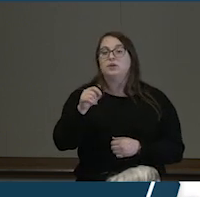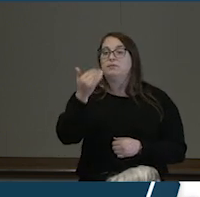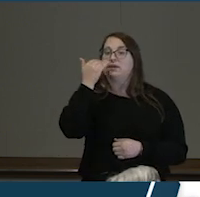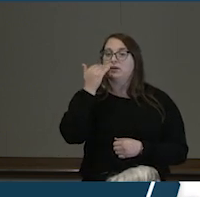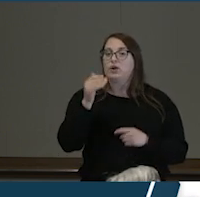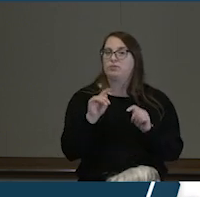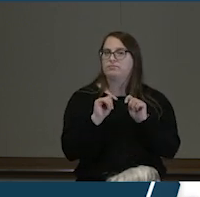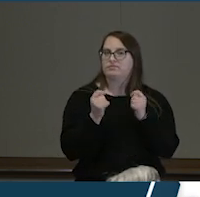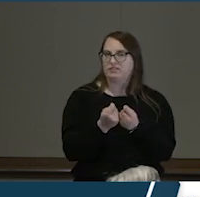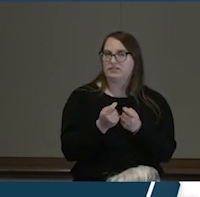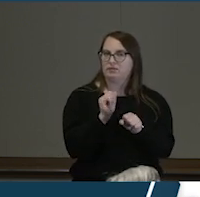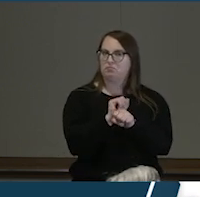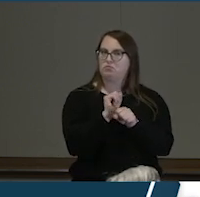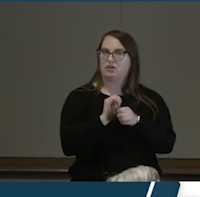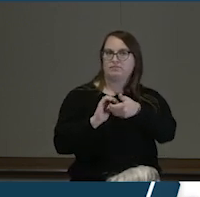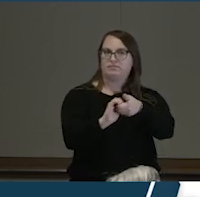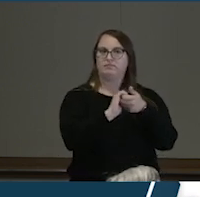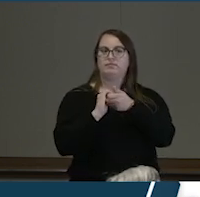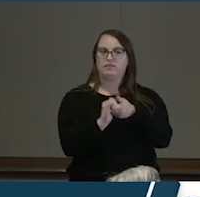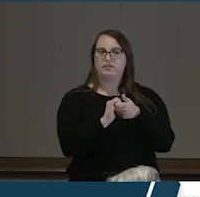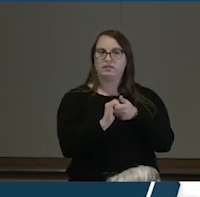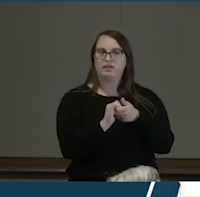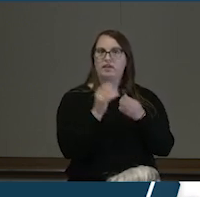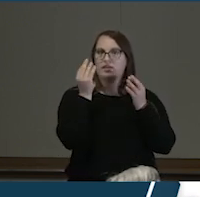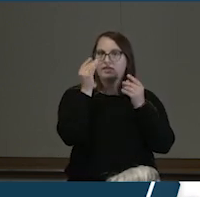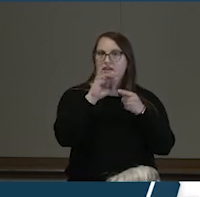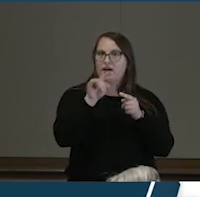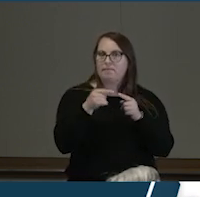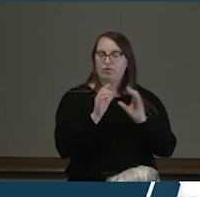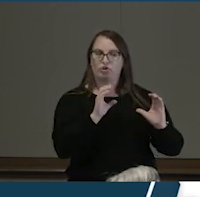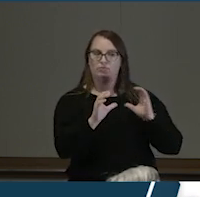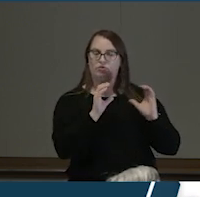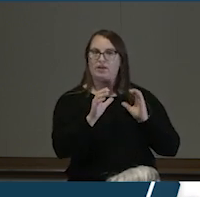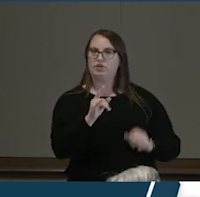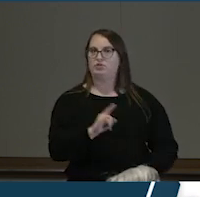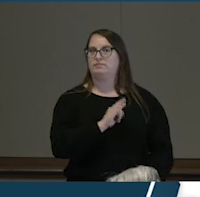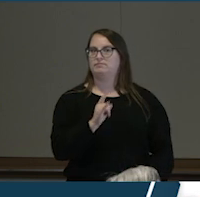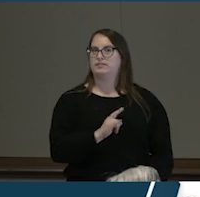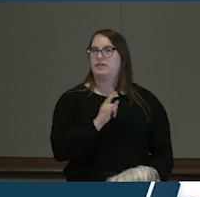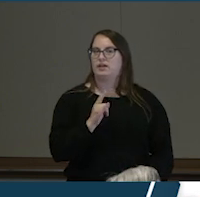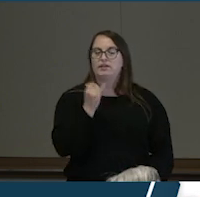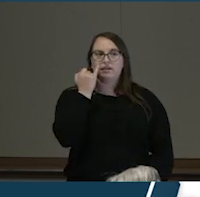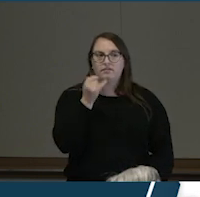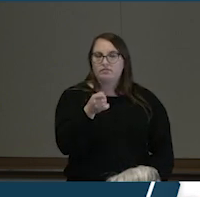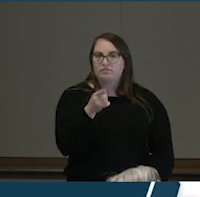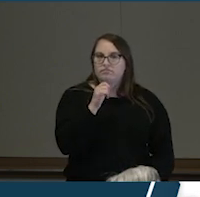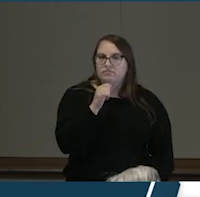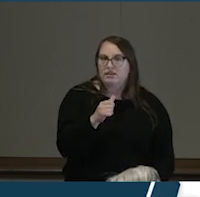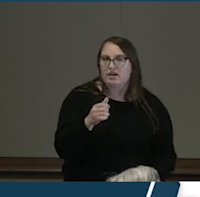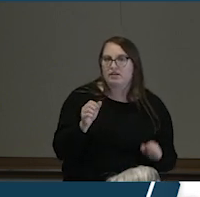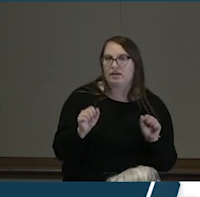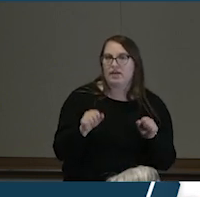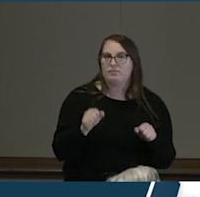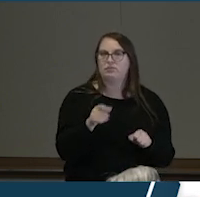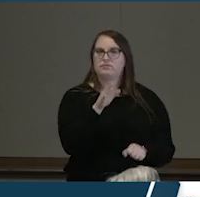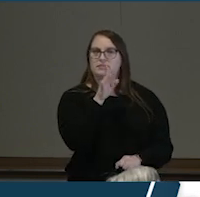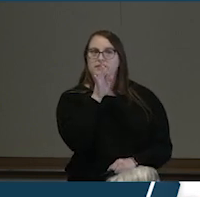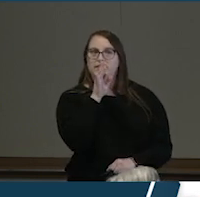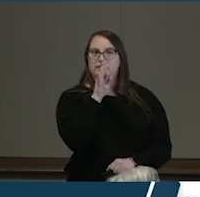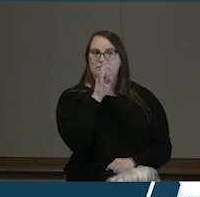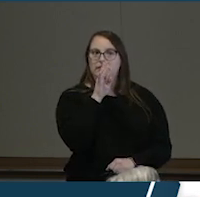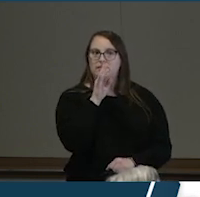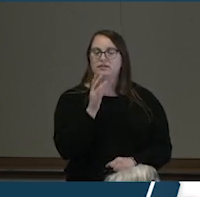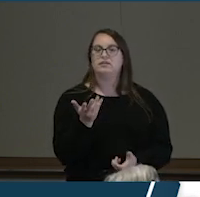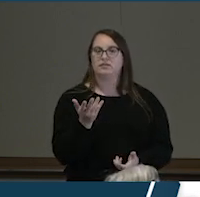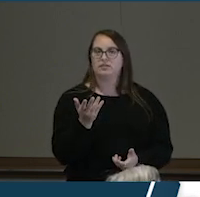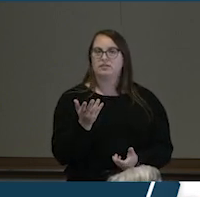people. Consider your communication style. If you are not good at being able to speak and keep your wits about